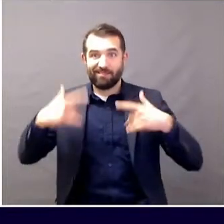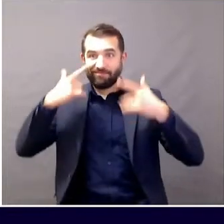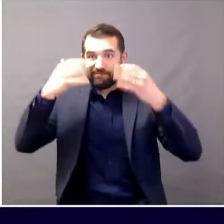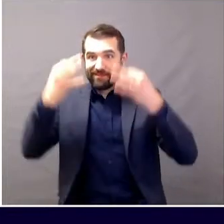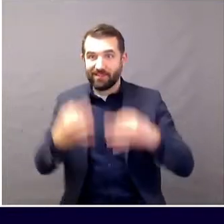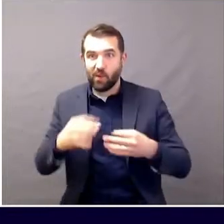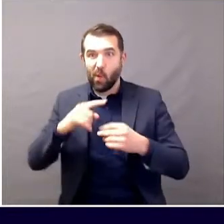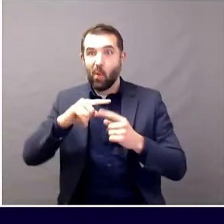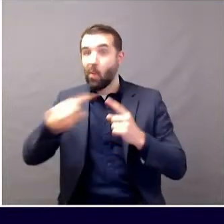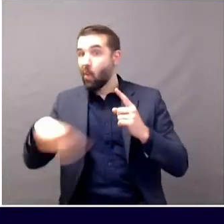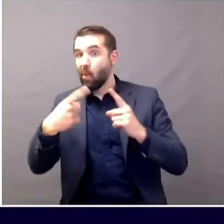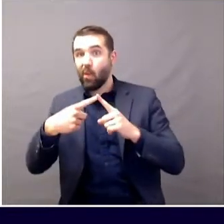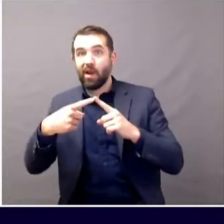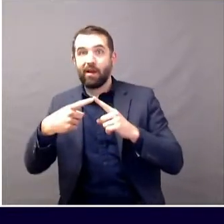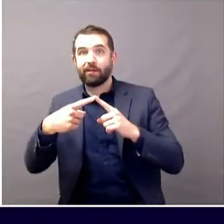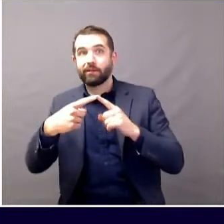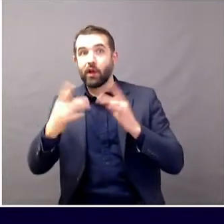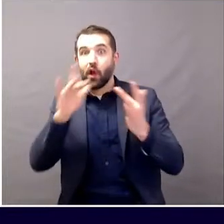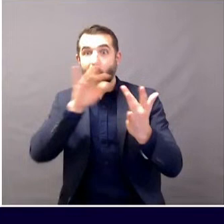even beyond